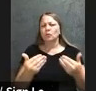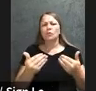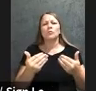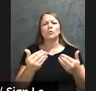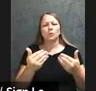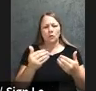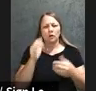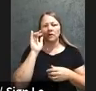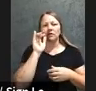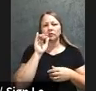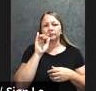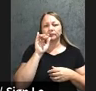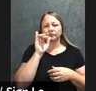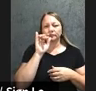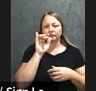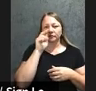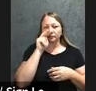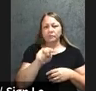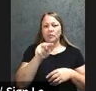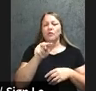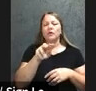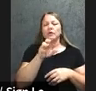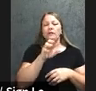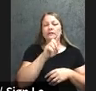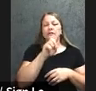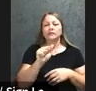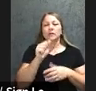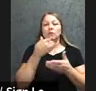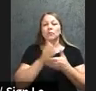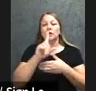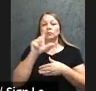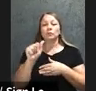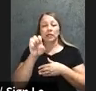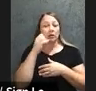Rights Louisiana. You can reach us by calling